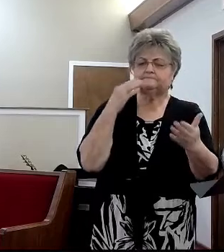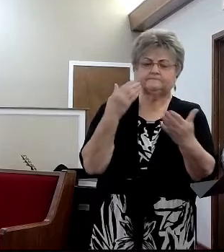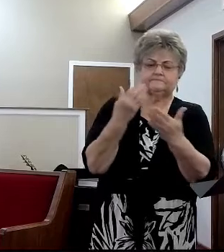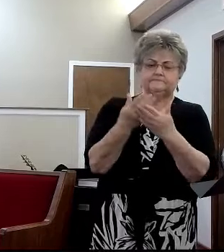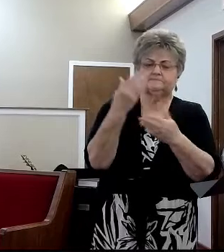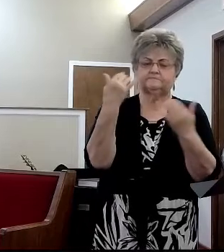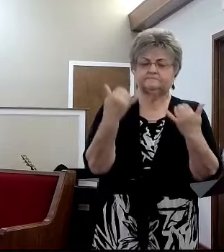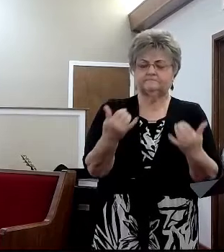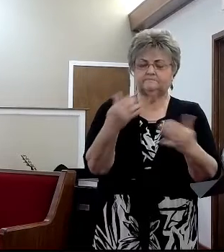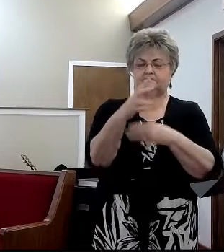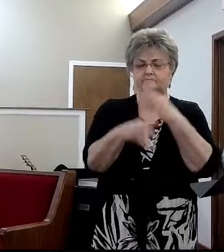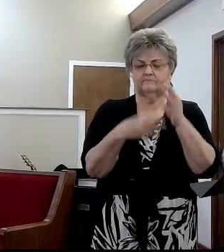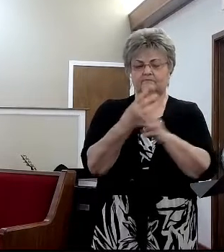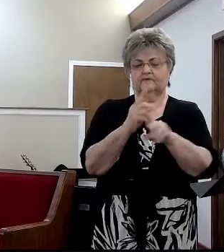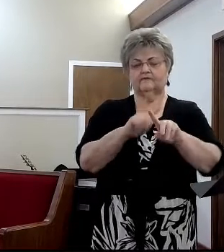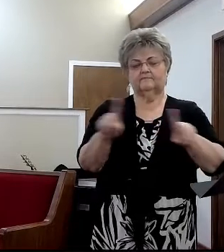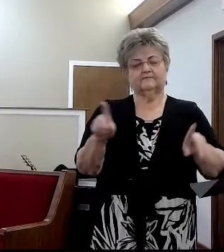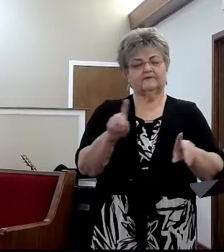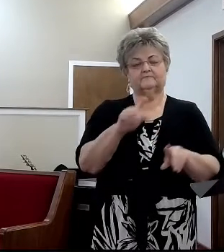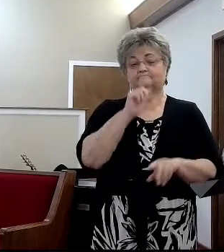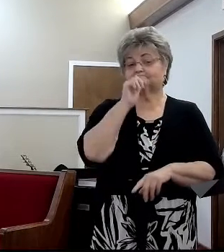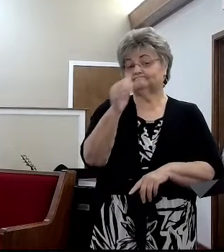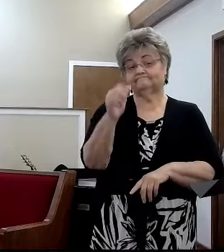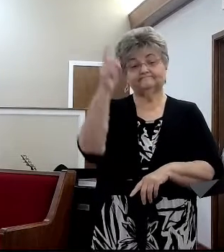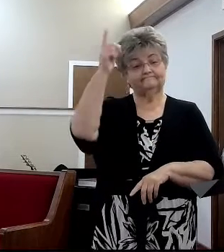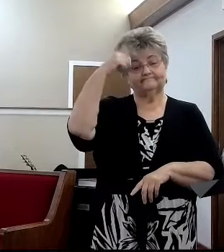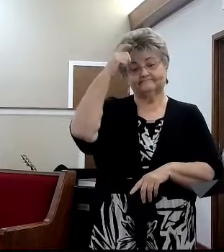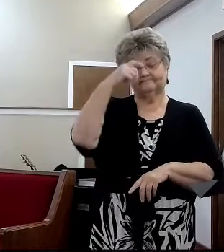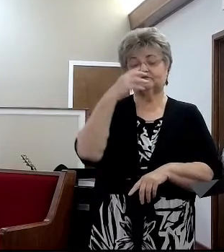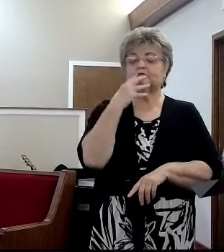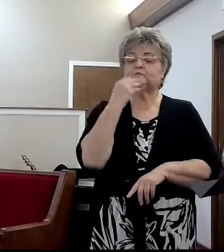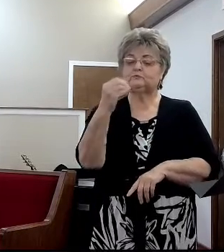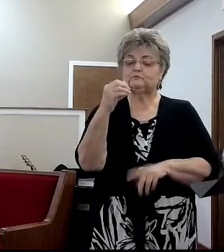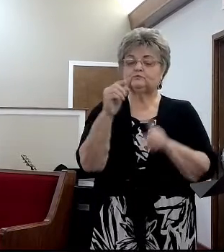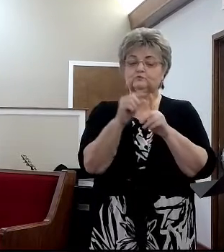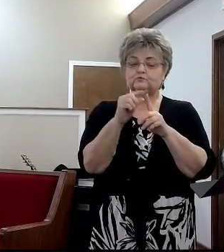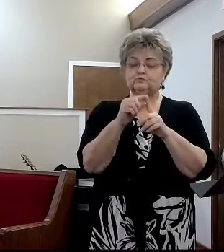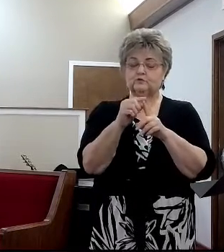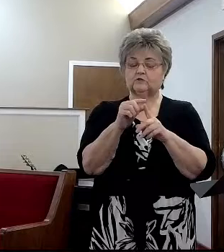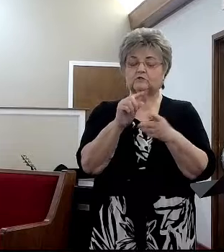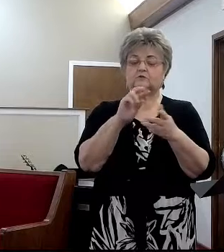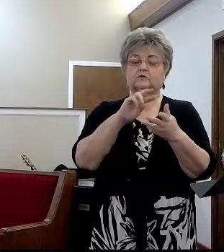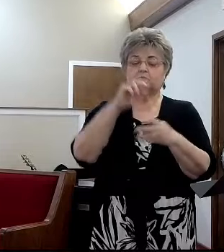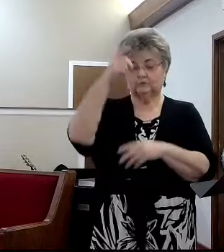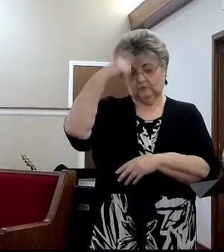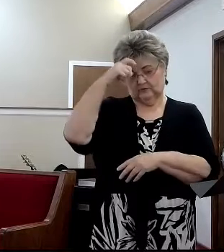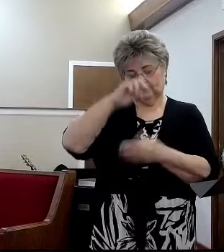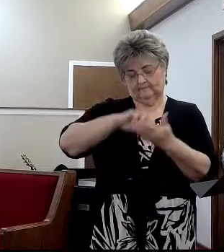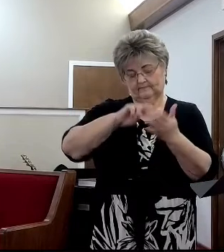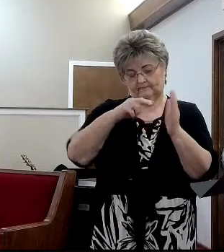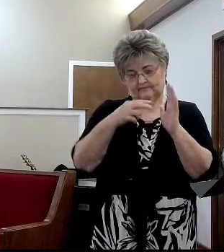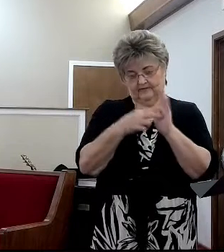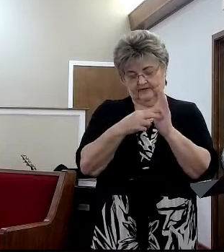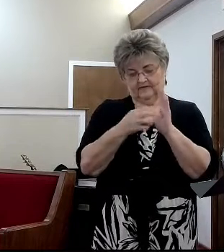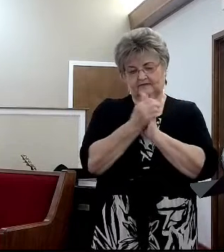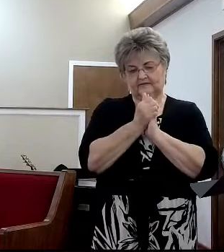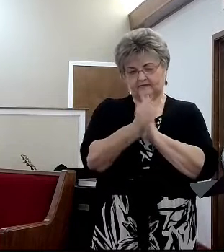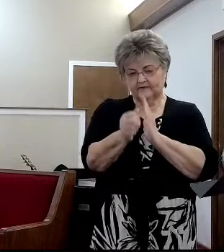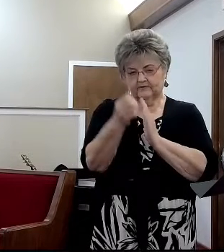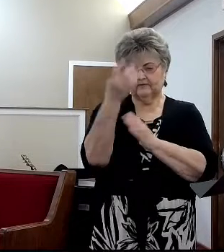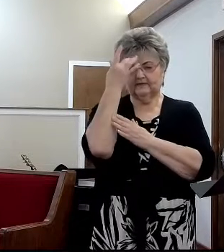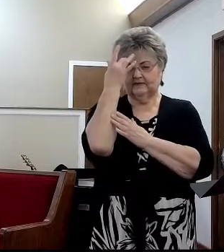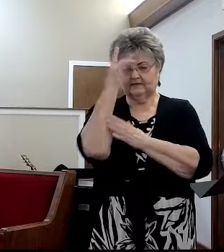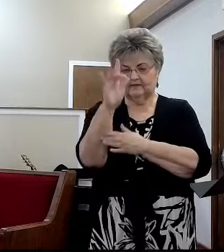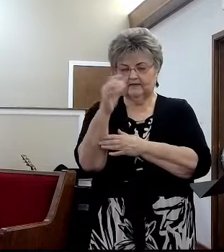have PhDs, but they're not wise at all. The Hebrew word translated wisdom means skilled, intelligent, or understanding how to